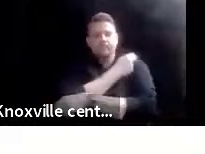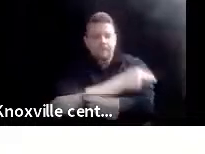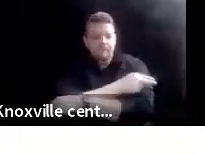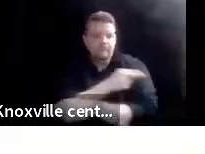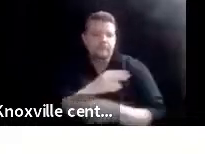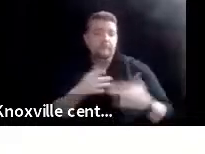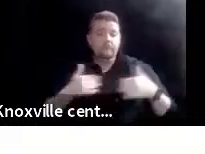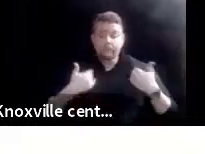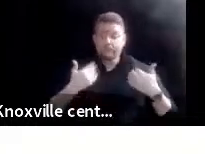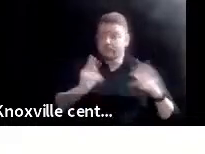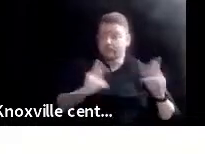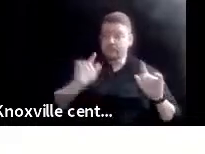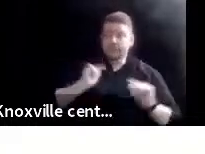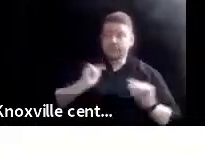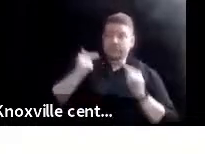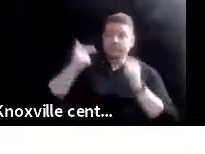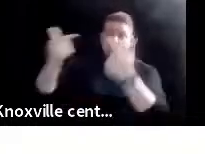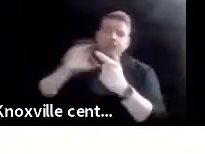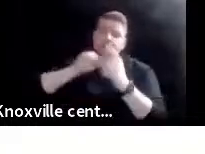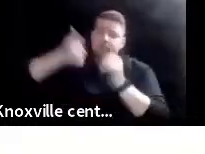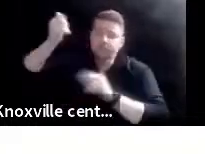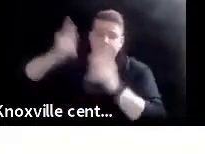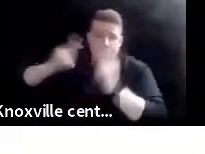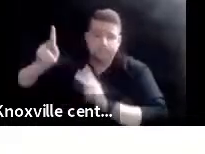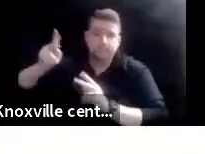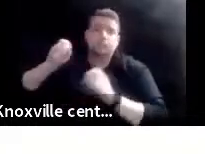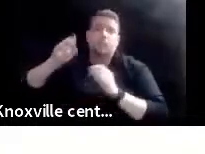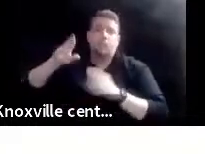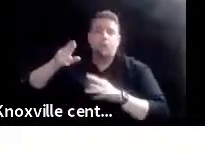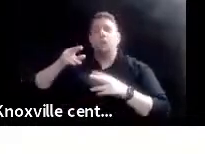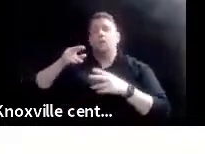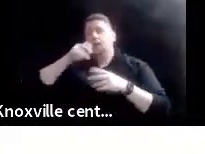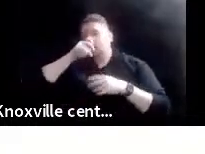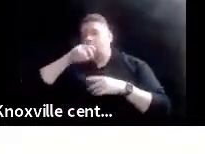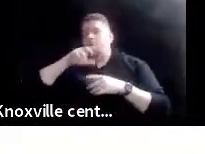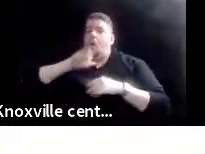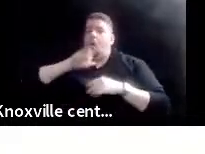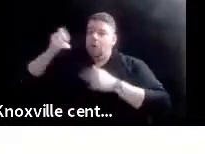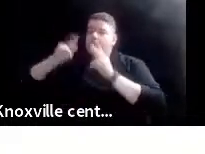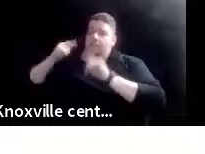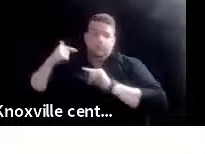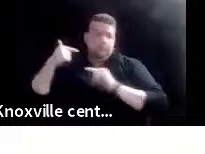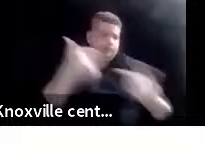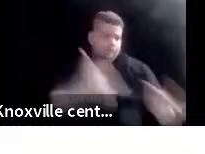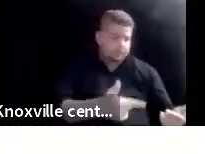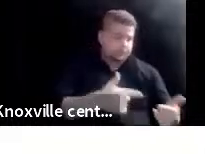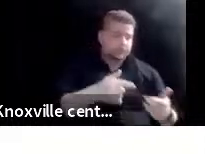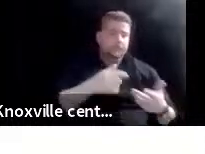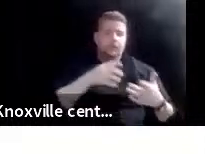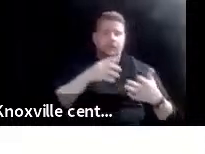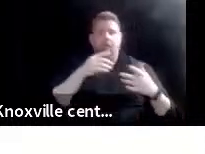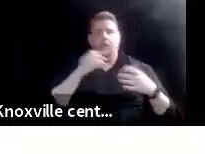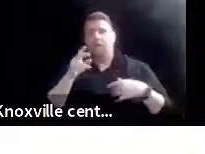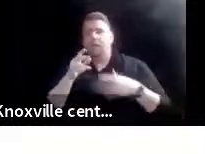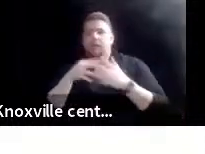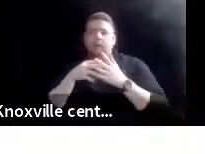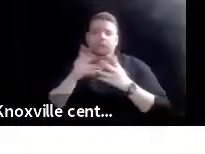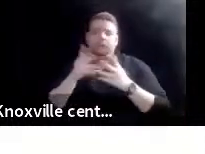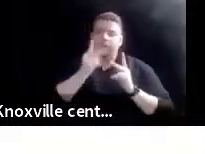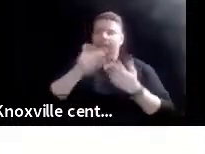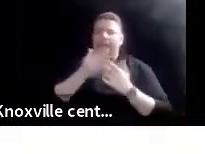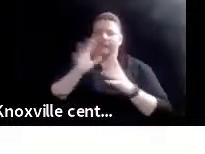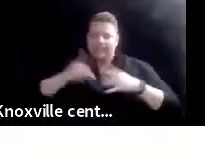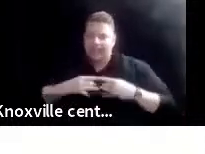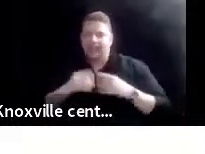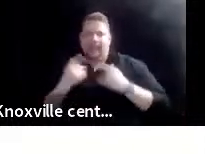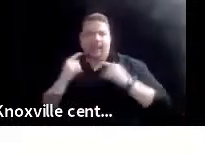could have been younger people passing it on to older people or less vulnerable people passing on to more vulnerable people, but that process took some